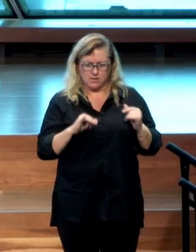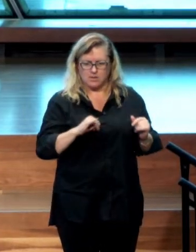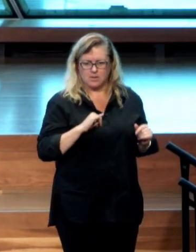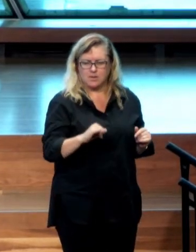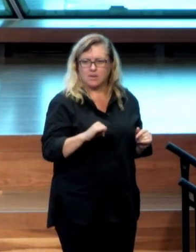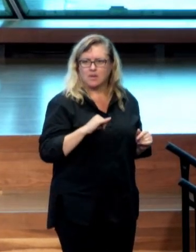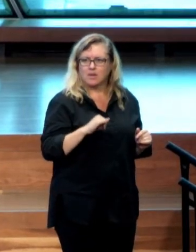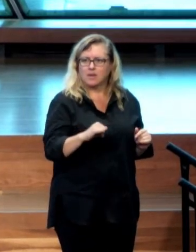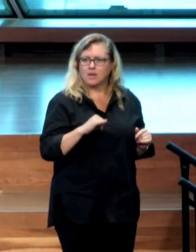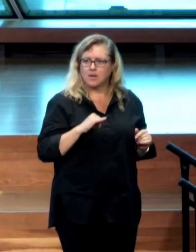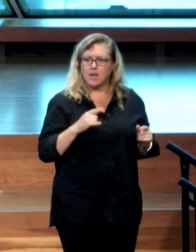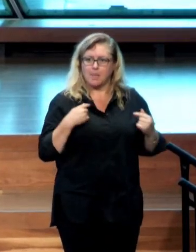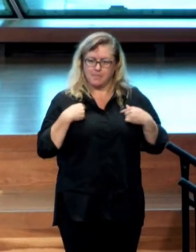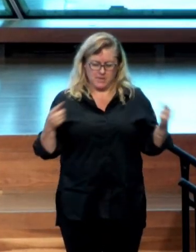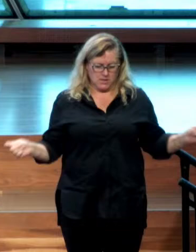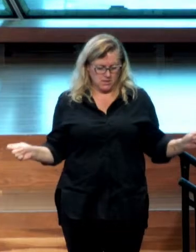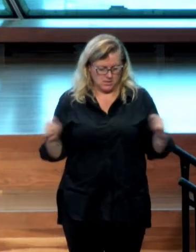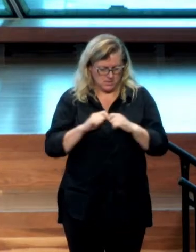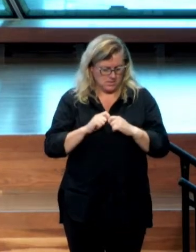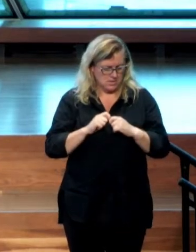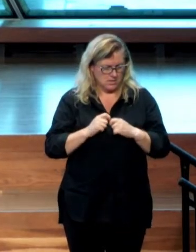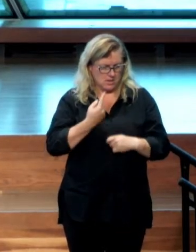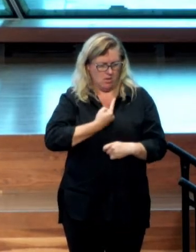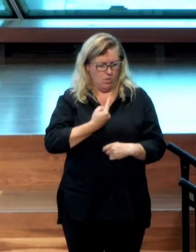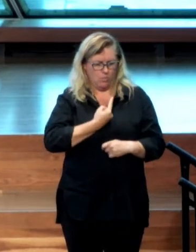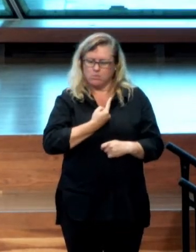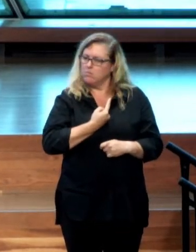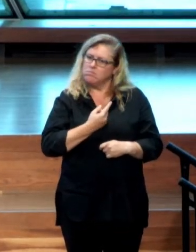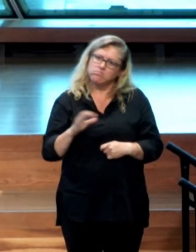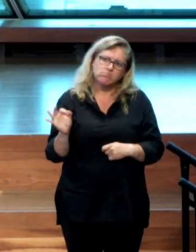because I was in the closet, and it was a huge...